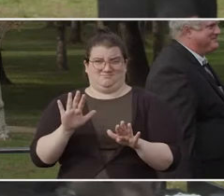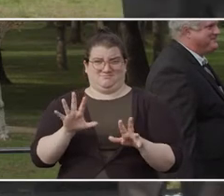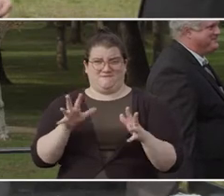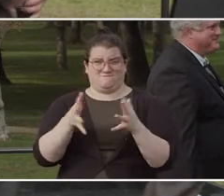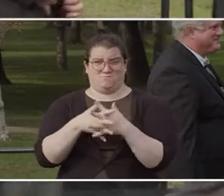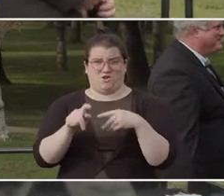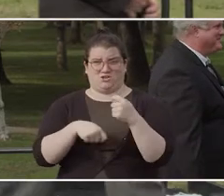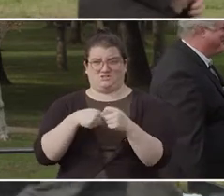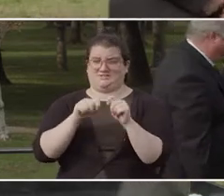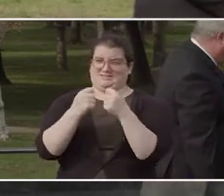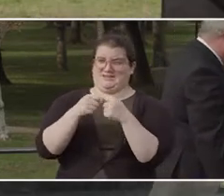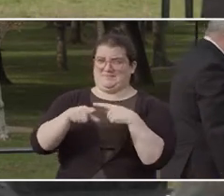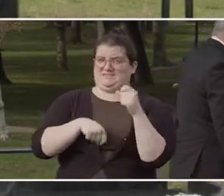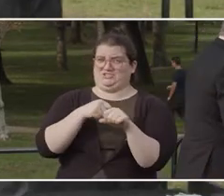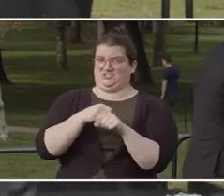messed up my line again.